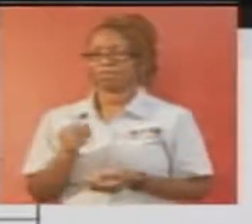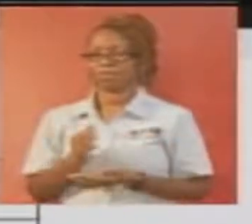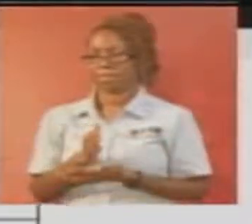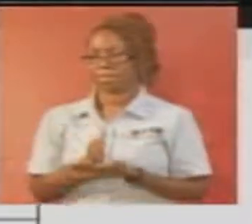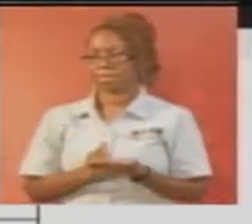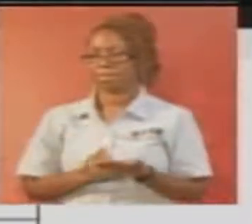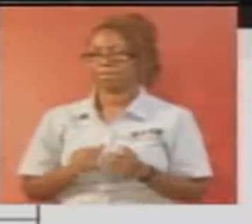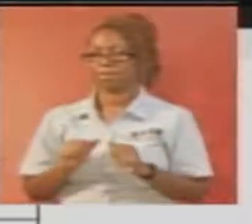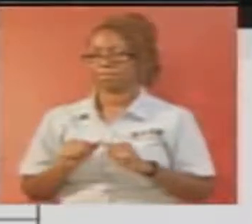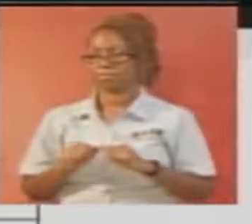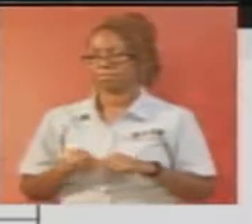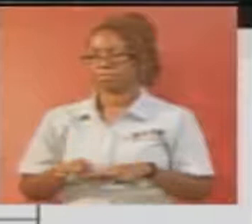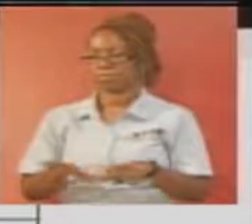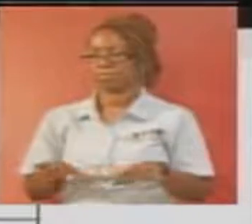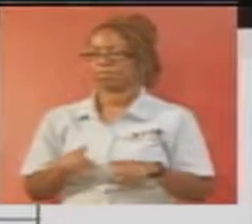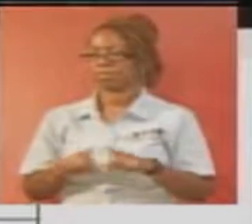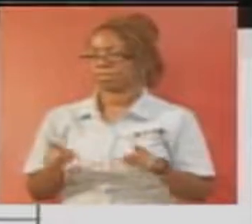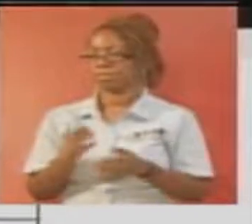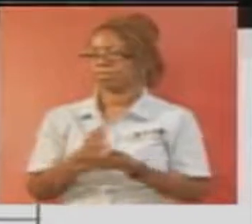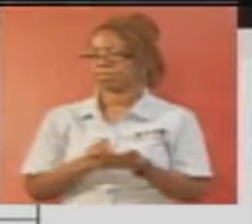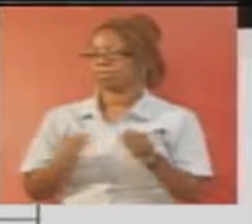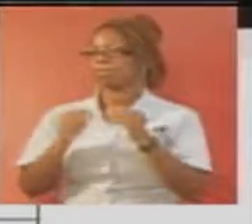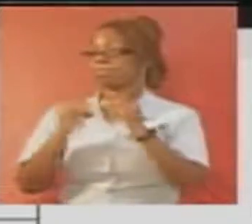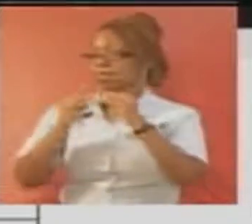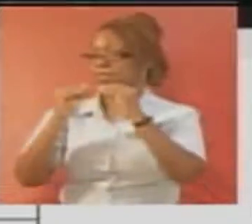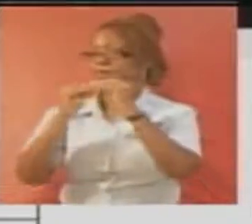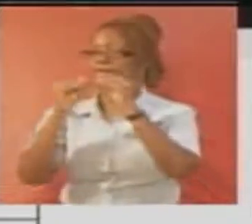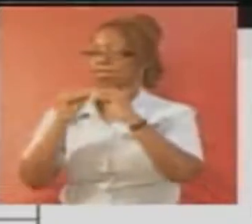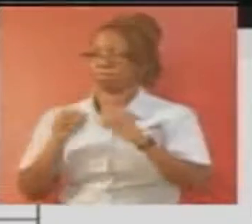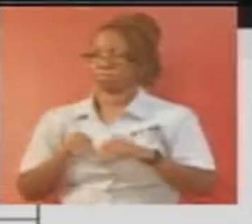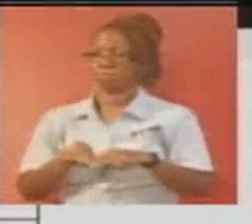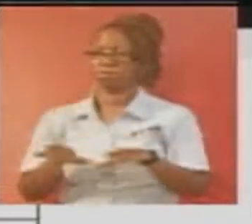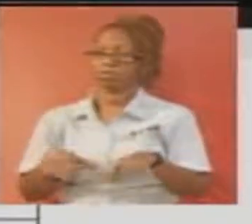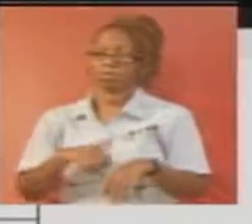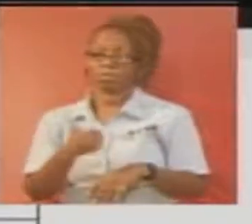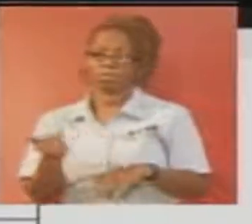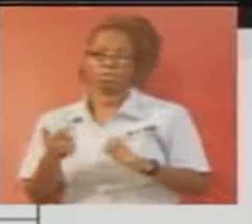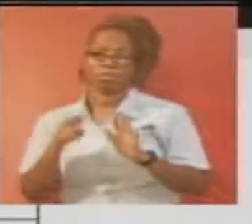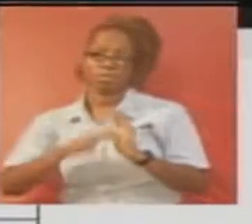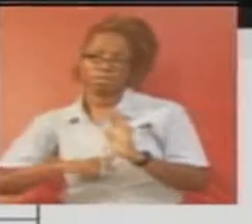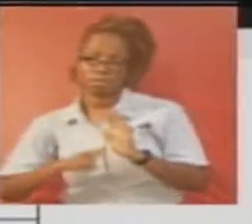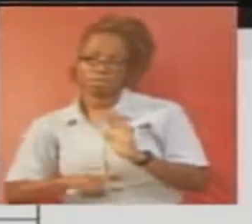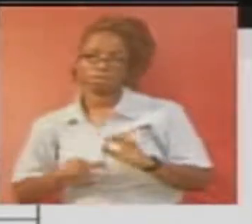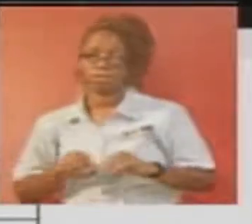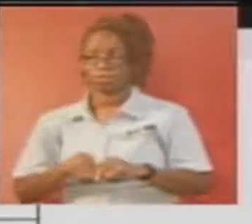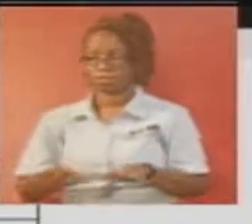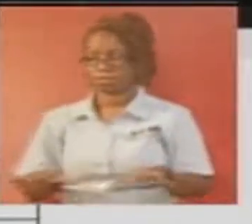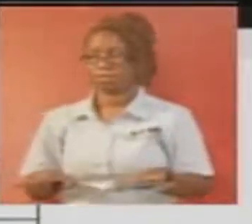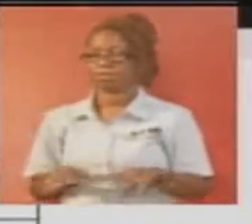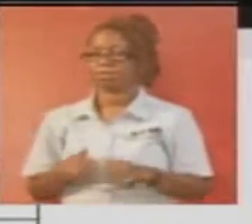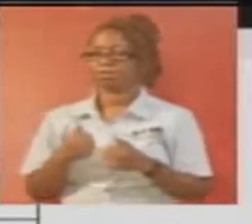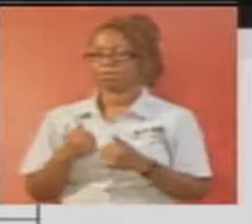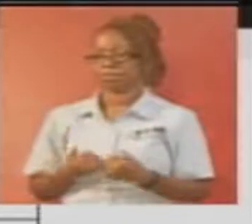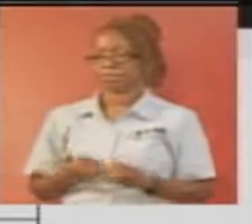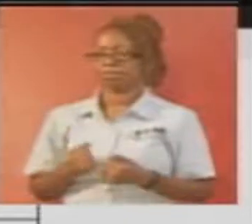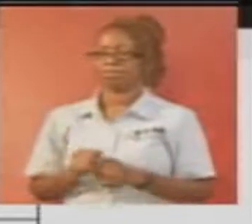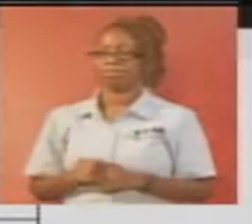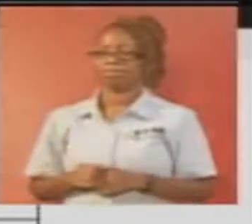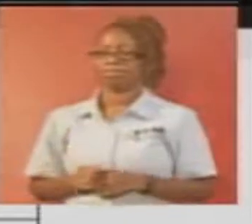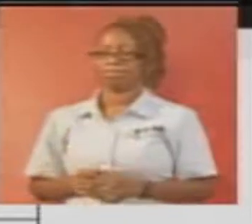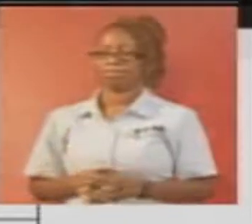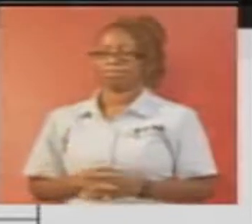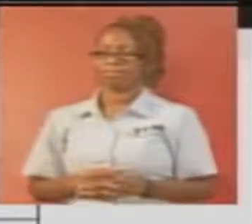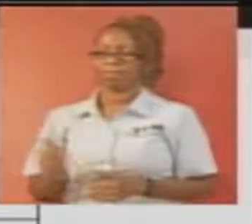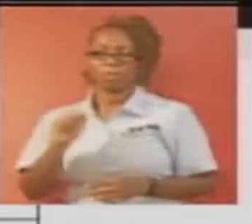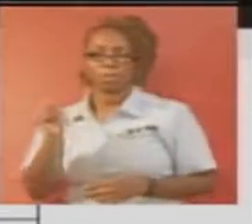If you can see the blue outlines around some of the communities, those would be the ones where there was activity in the most recent week, the past 7